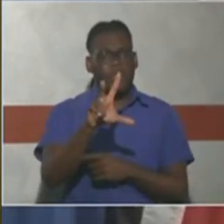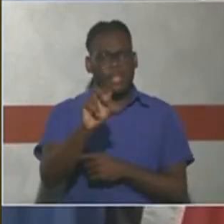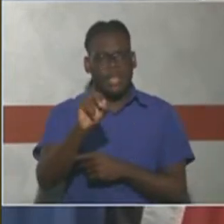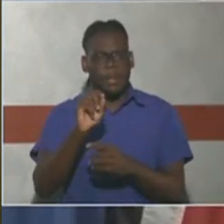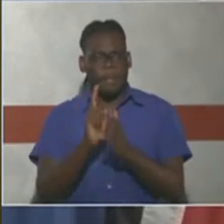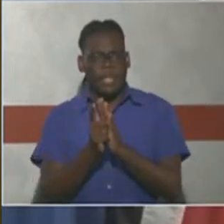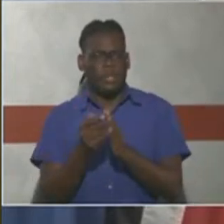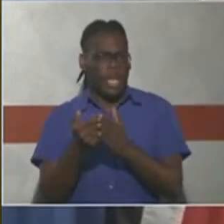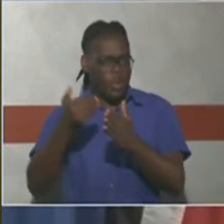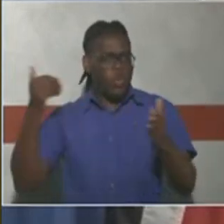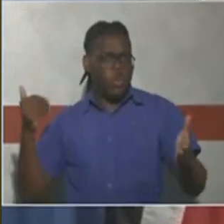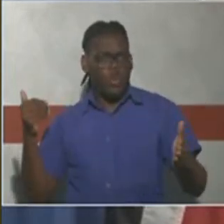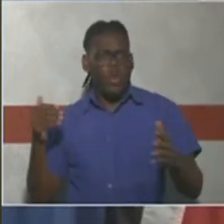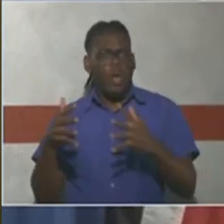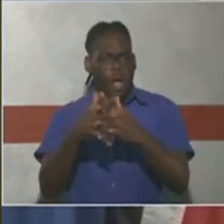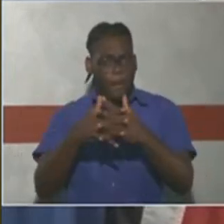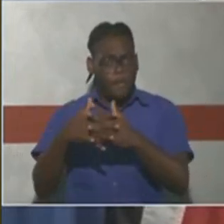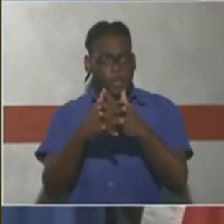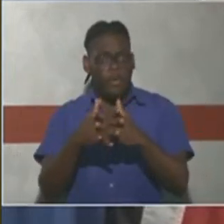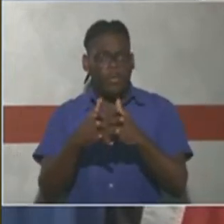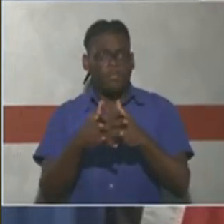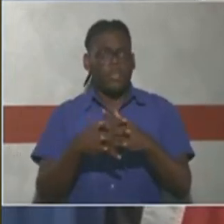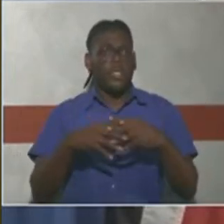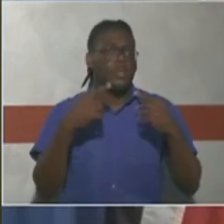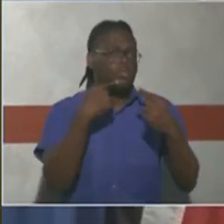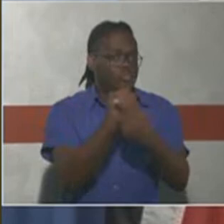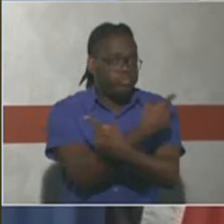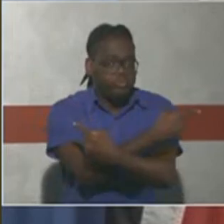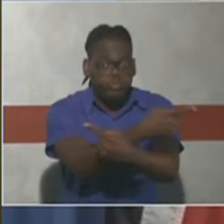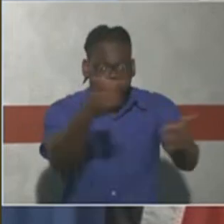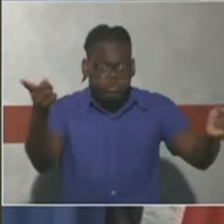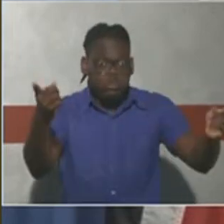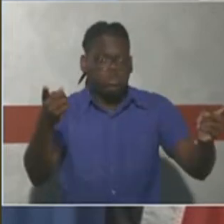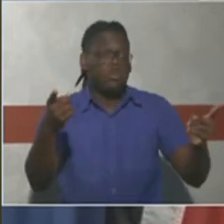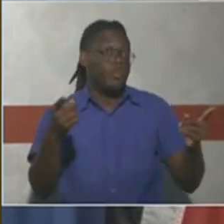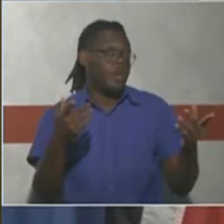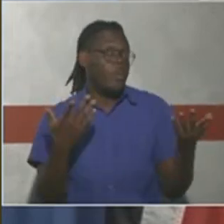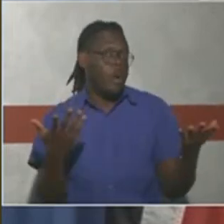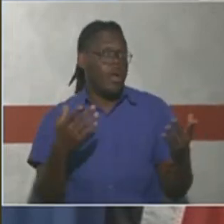with we're meeting with the ambassador here in Trinidad in a few minutes, so